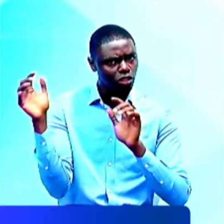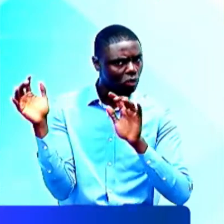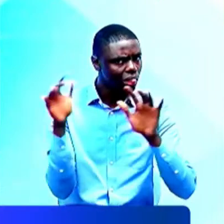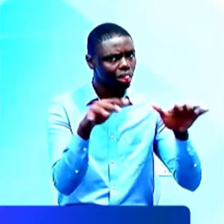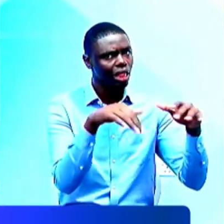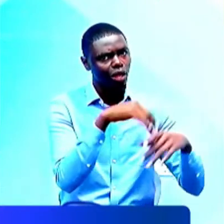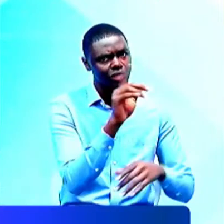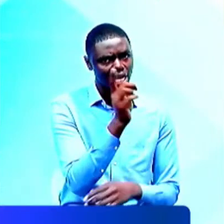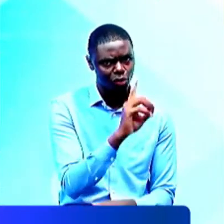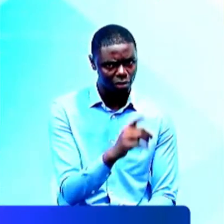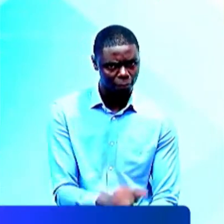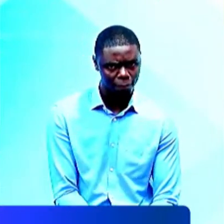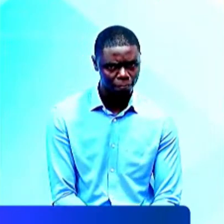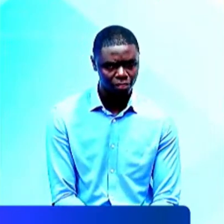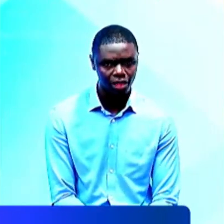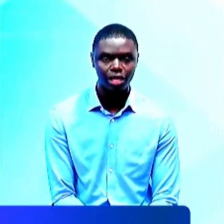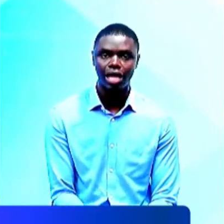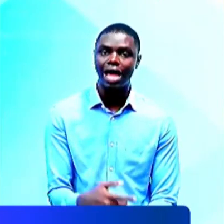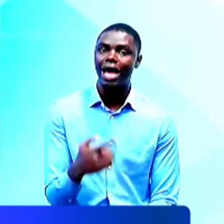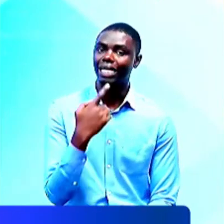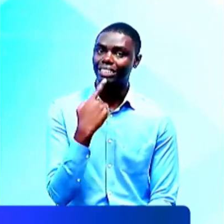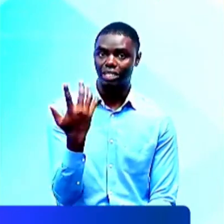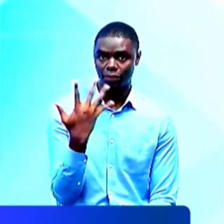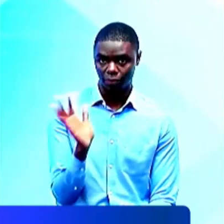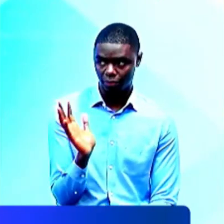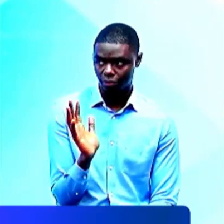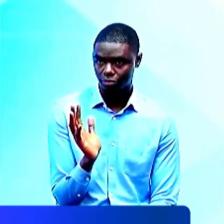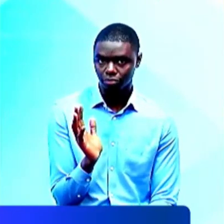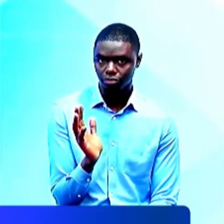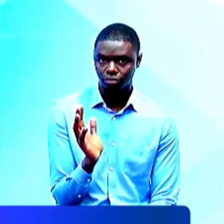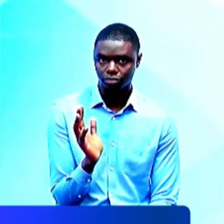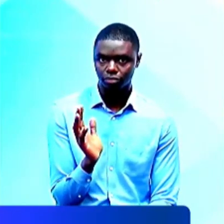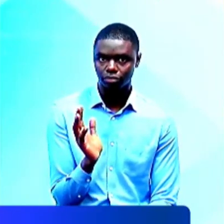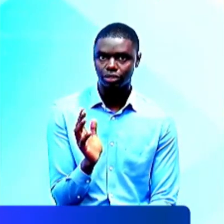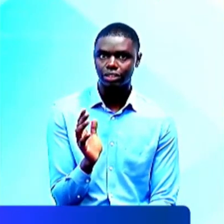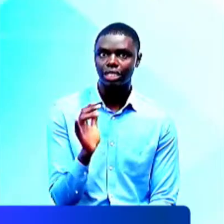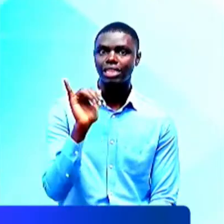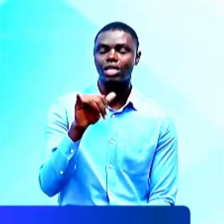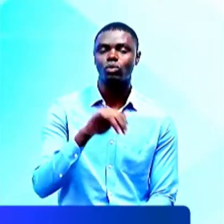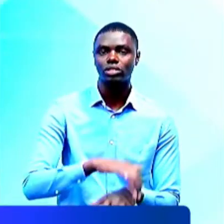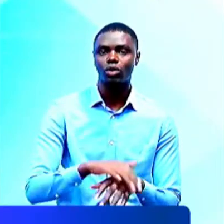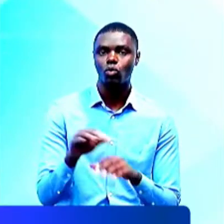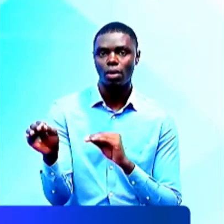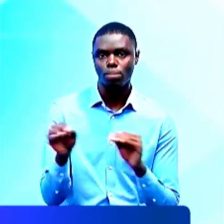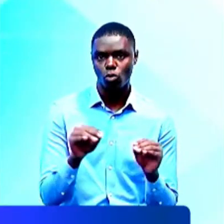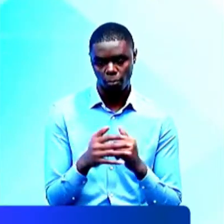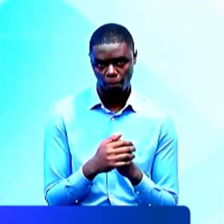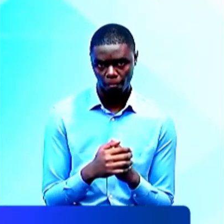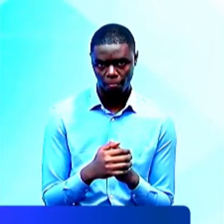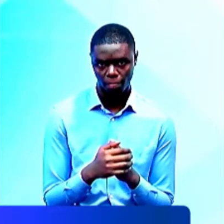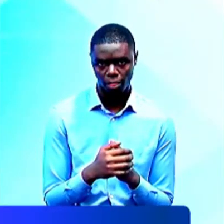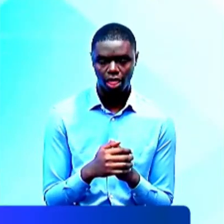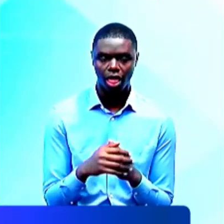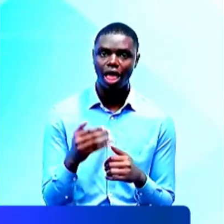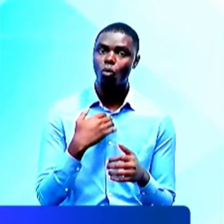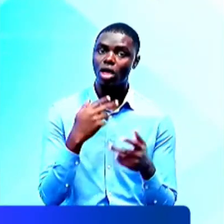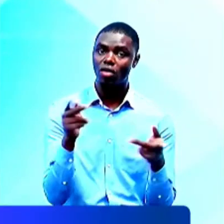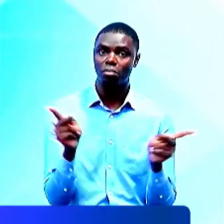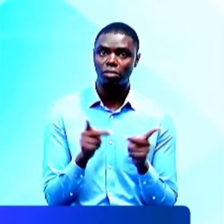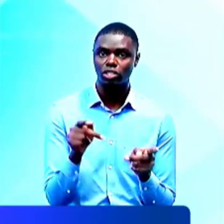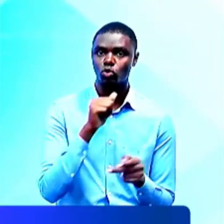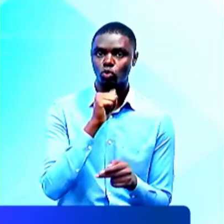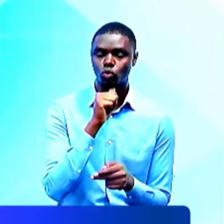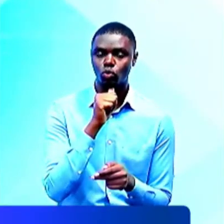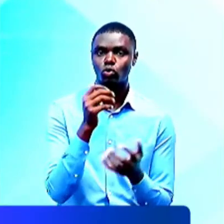Yeah, I think as I started earlier, I said that that was a very good move. Yes. And there are places that you don't need